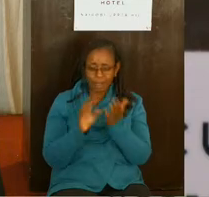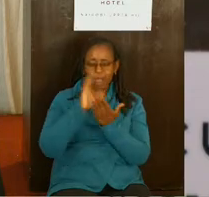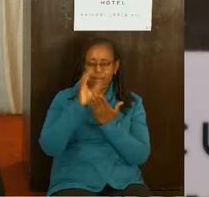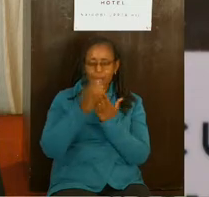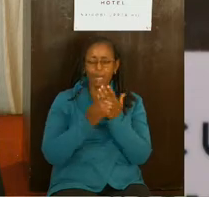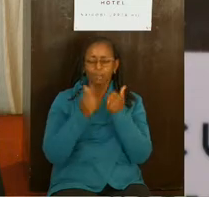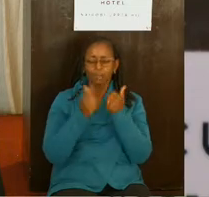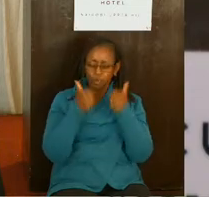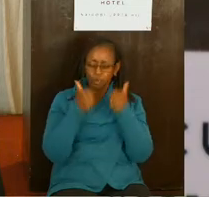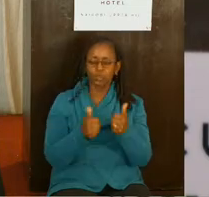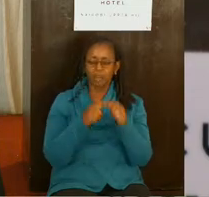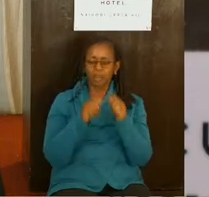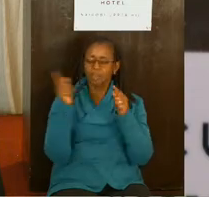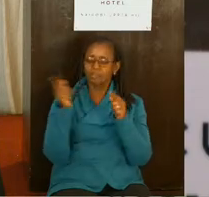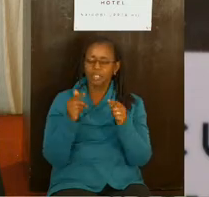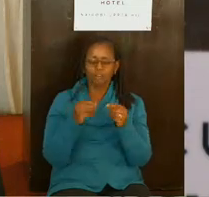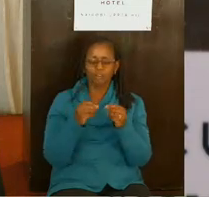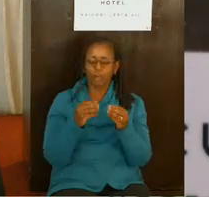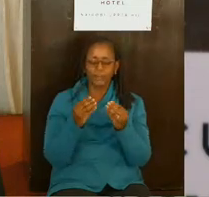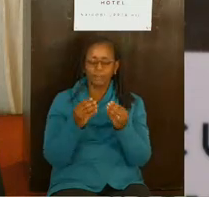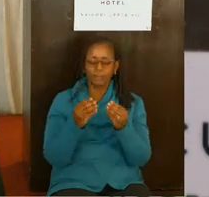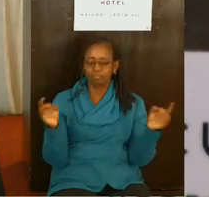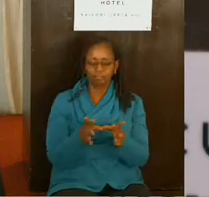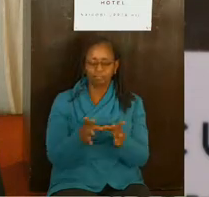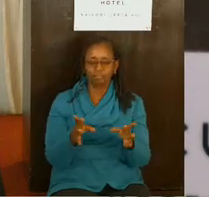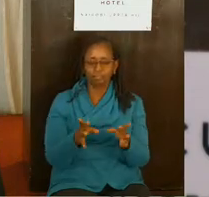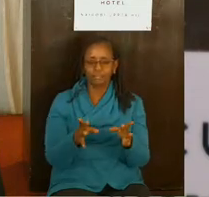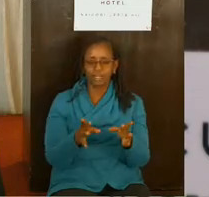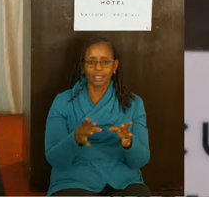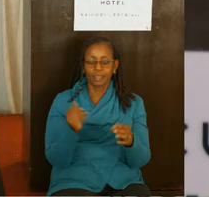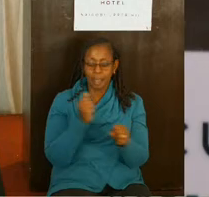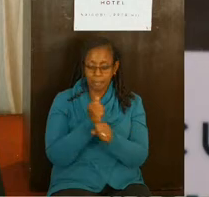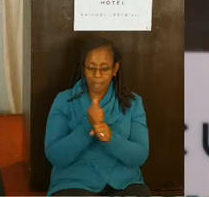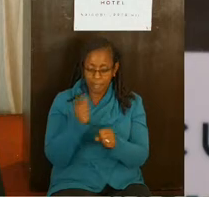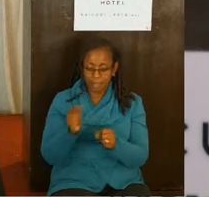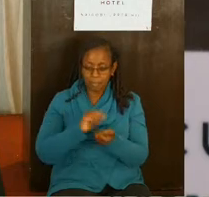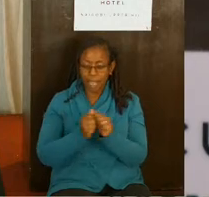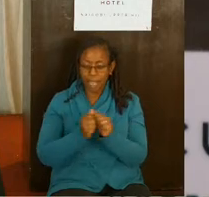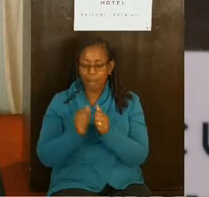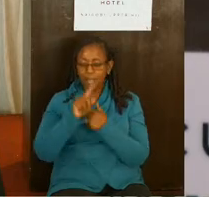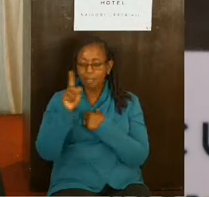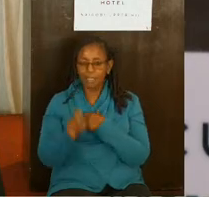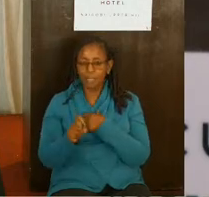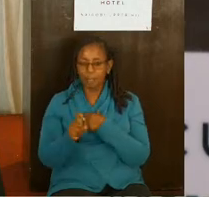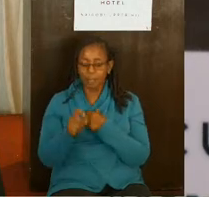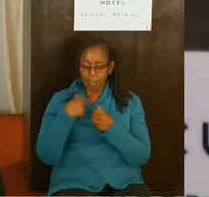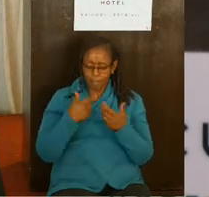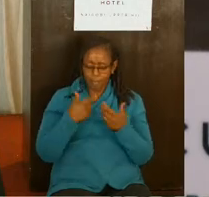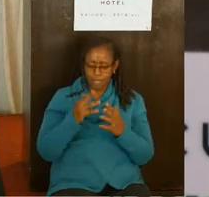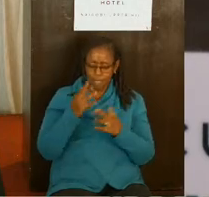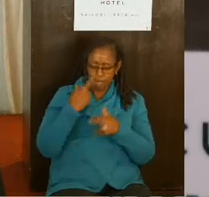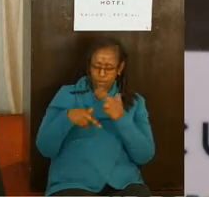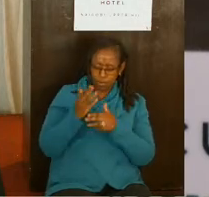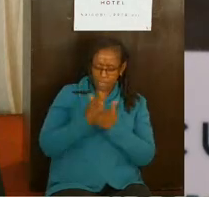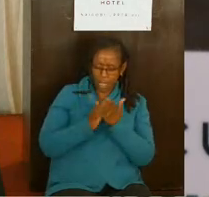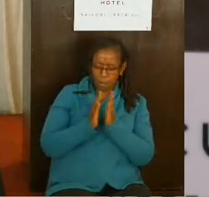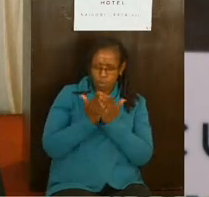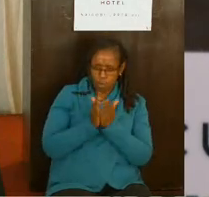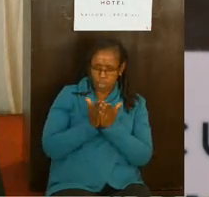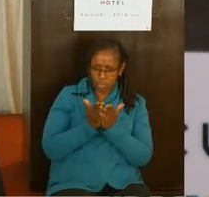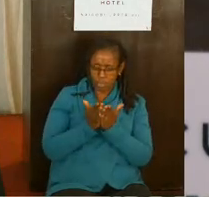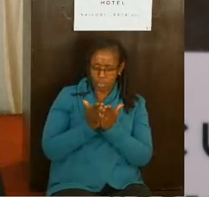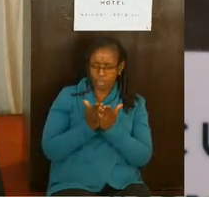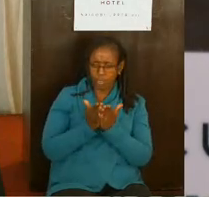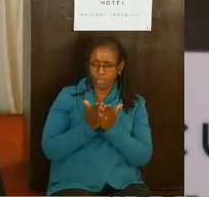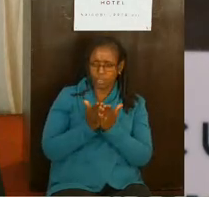that was killed by making it examinable by actually printing because I reviewed some of these books actually